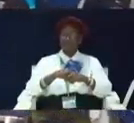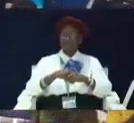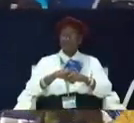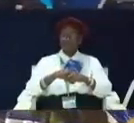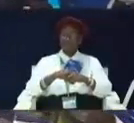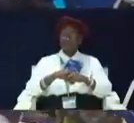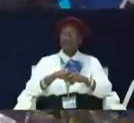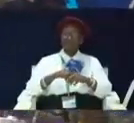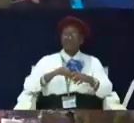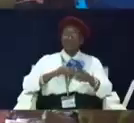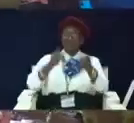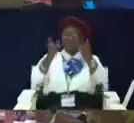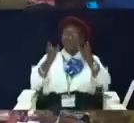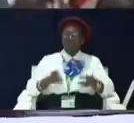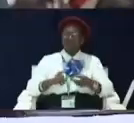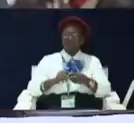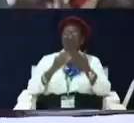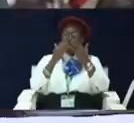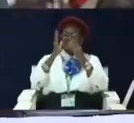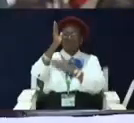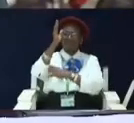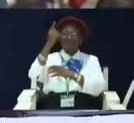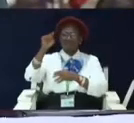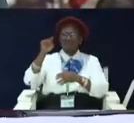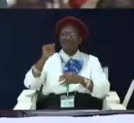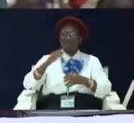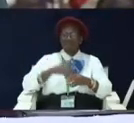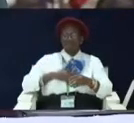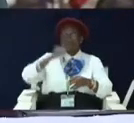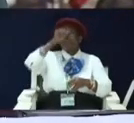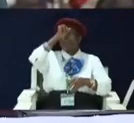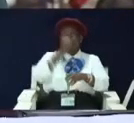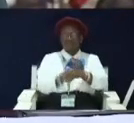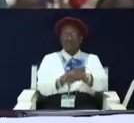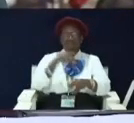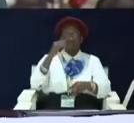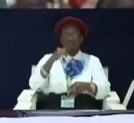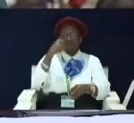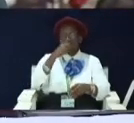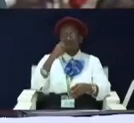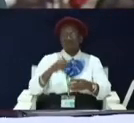I want to thank God for my son who spoke before me this